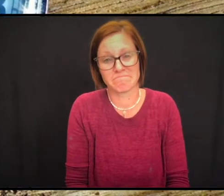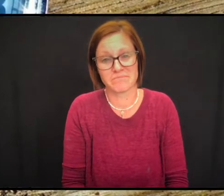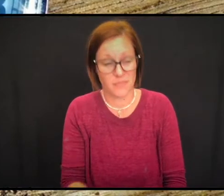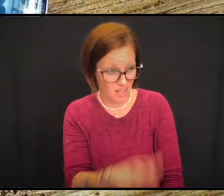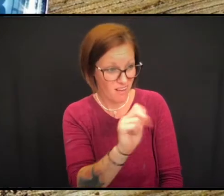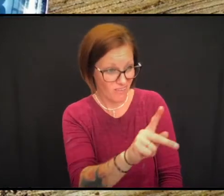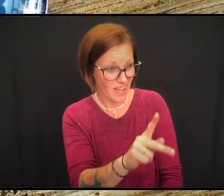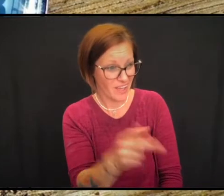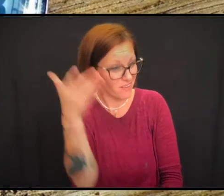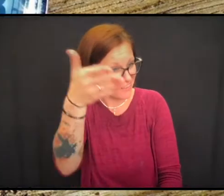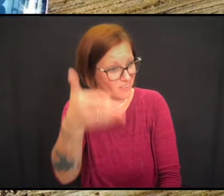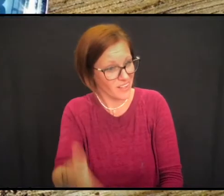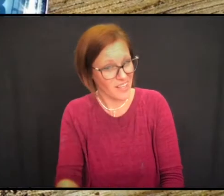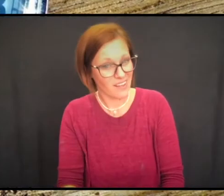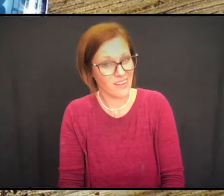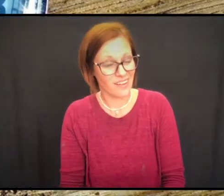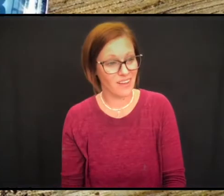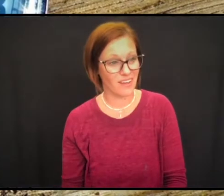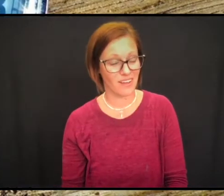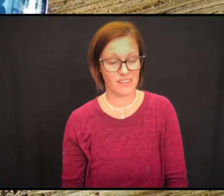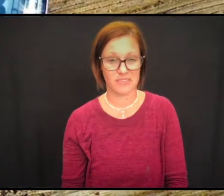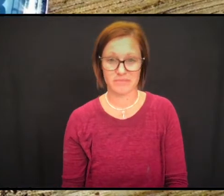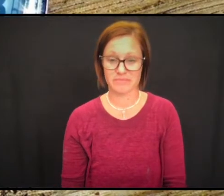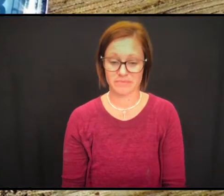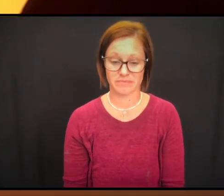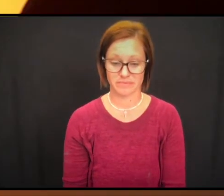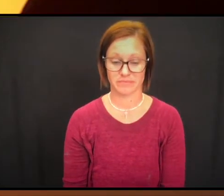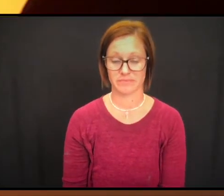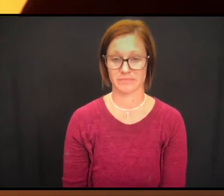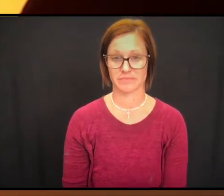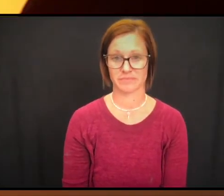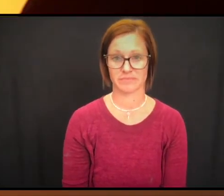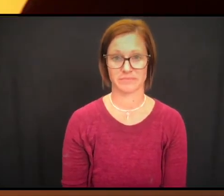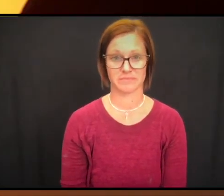Okay, we'll come back. We sure will.